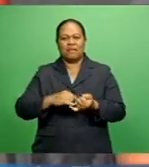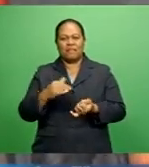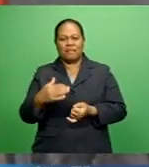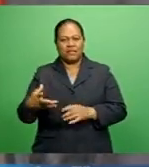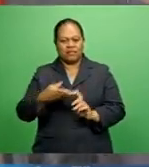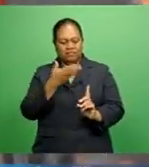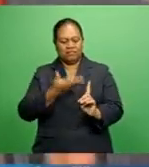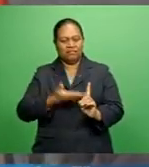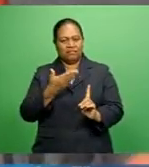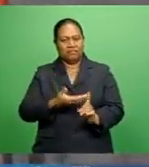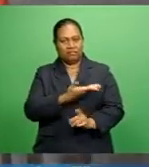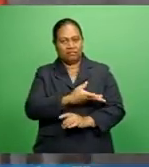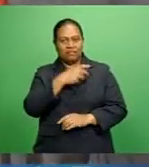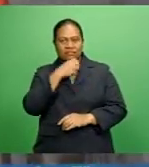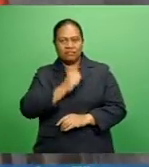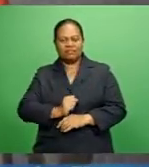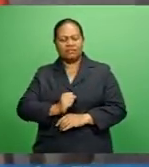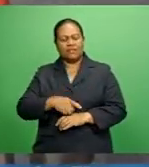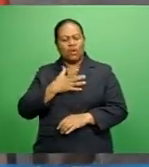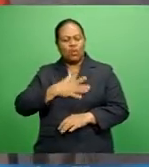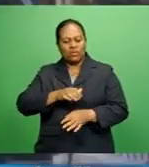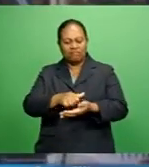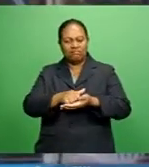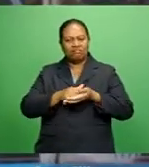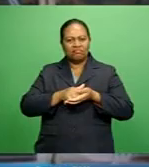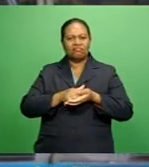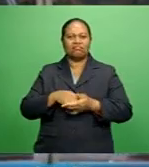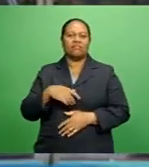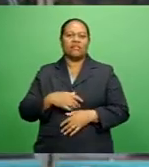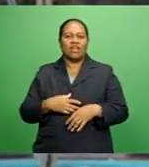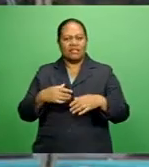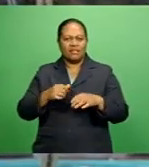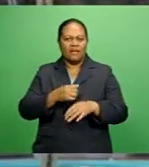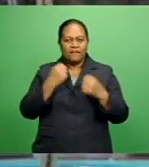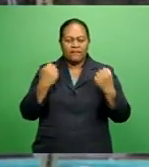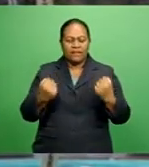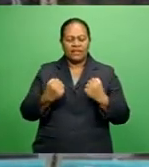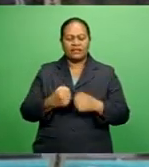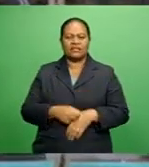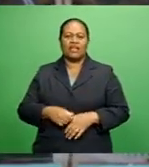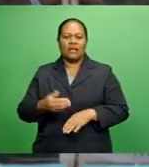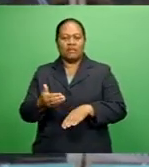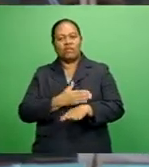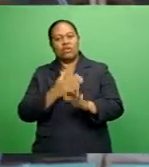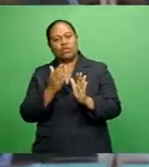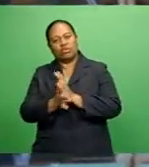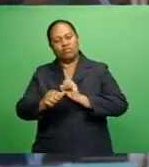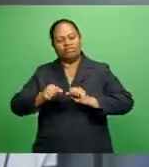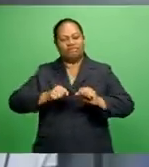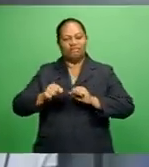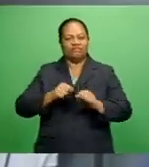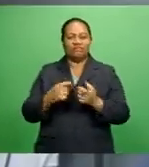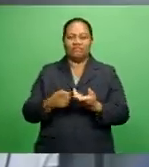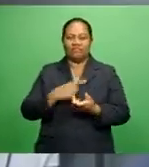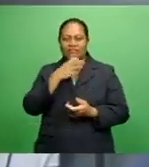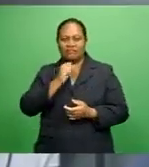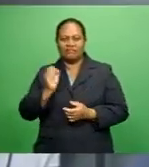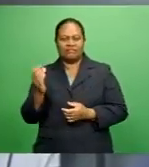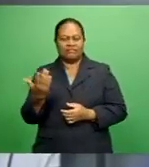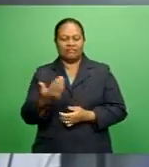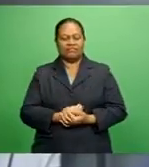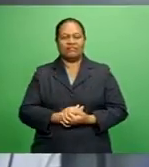is working on maintaining his weight before the much-anticipated fight against Vavana. We've been working hard. We've